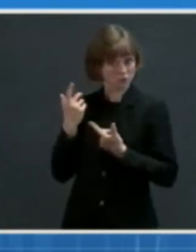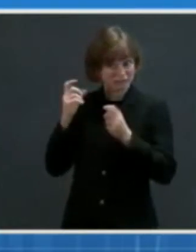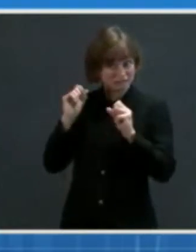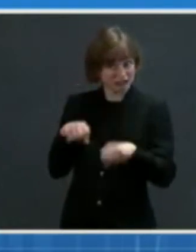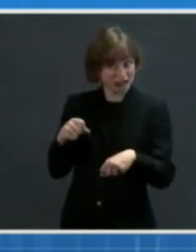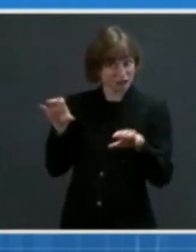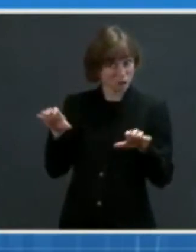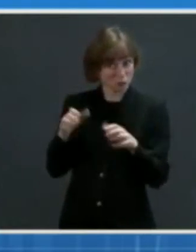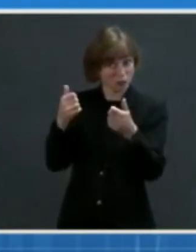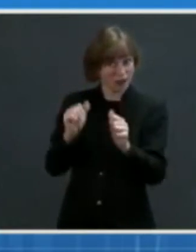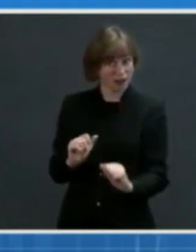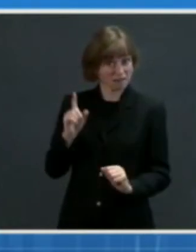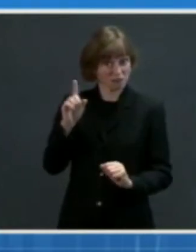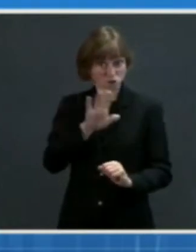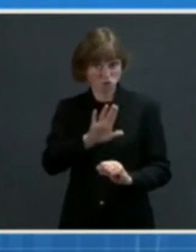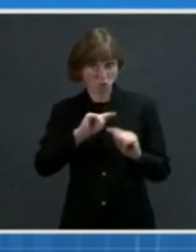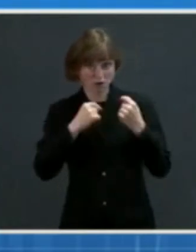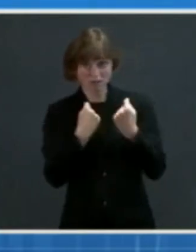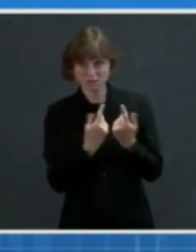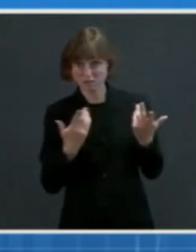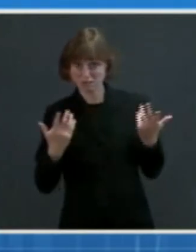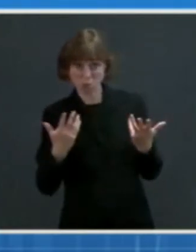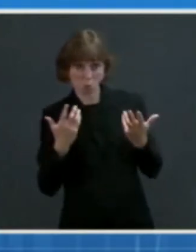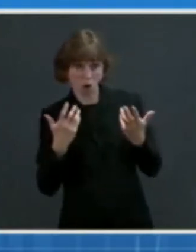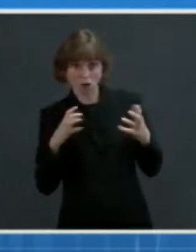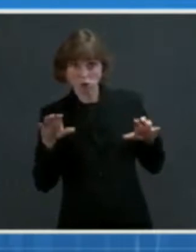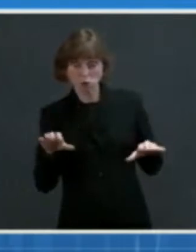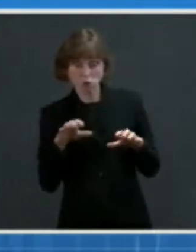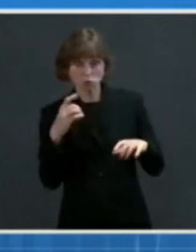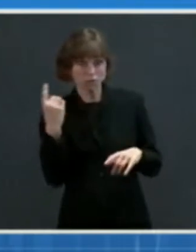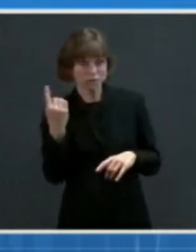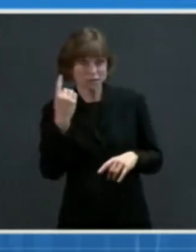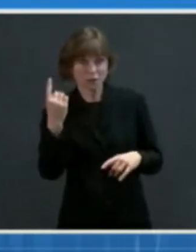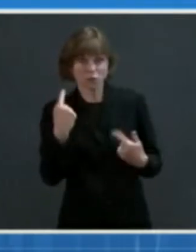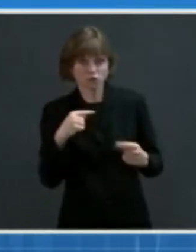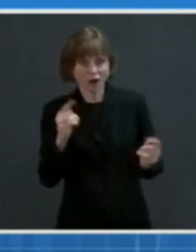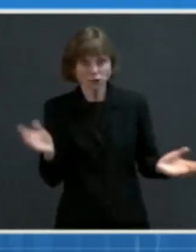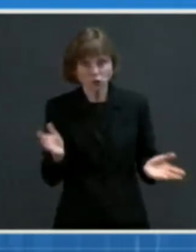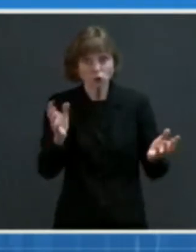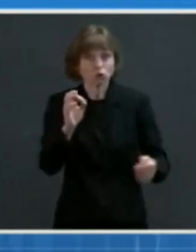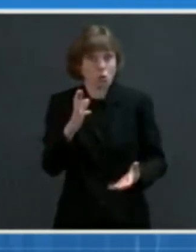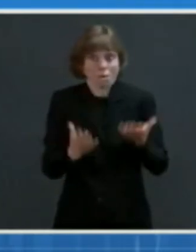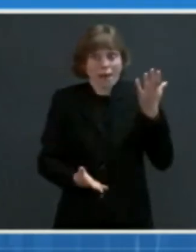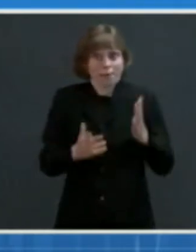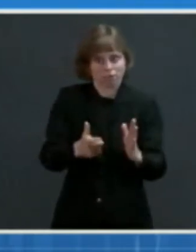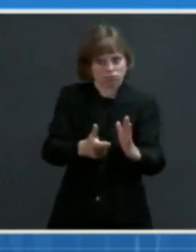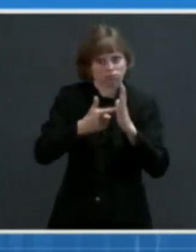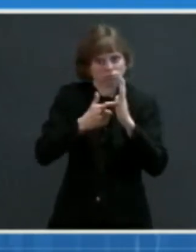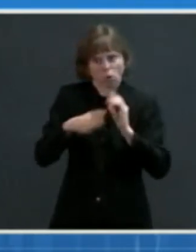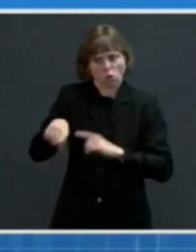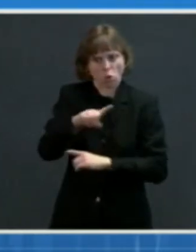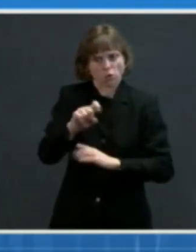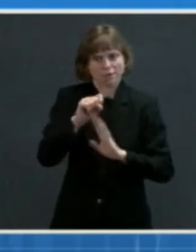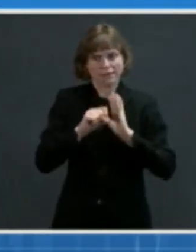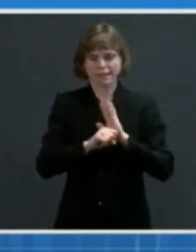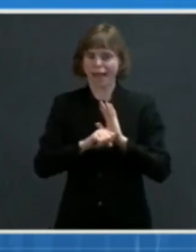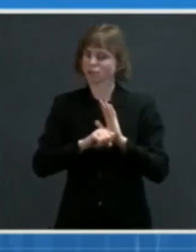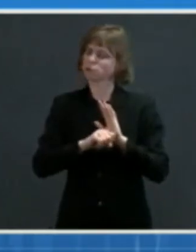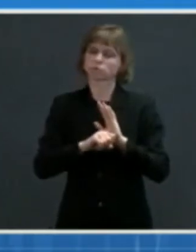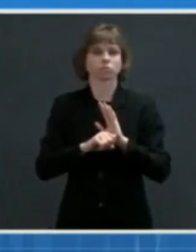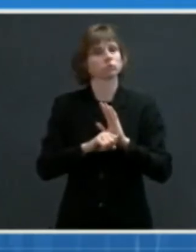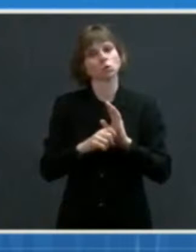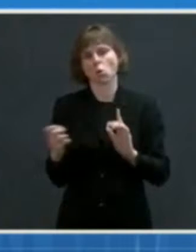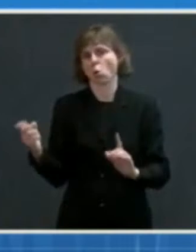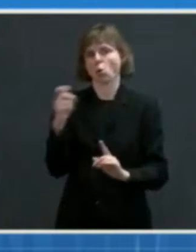team is looking to do to try to encourage, if not mandate, that these states reverse course?